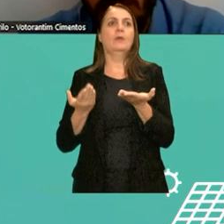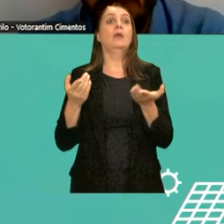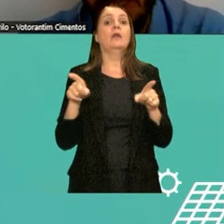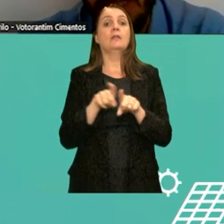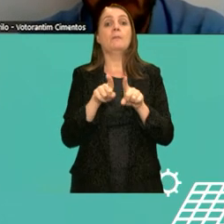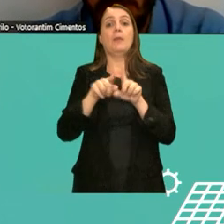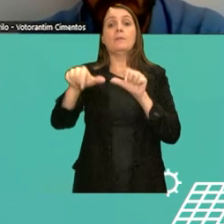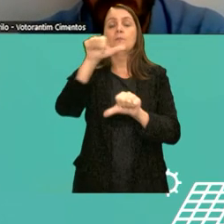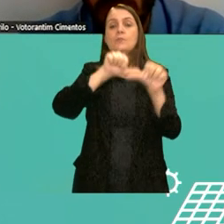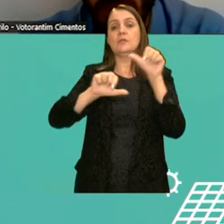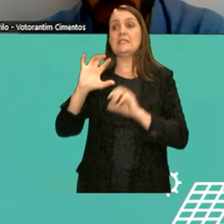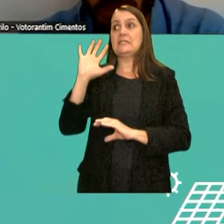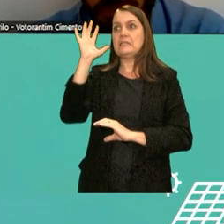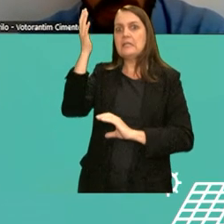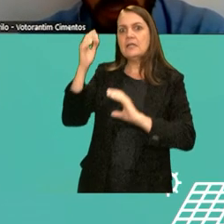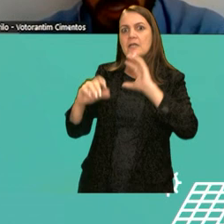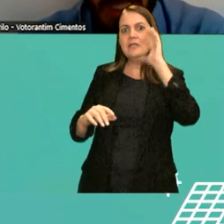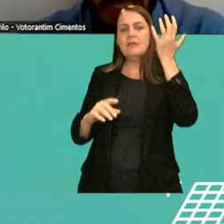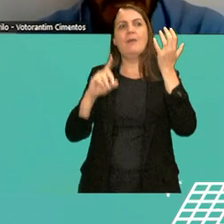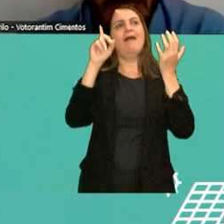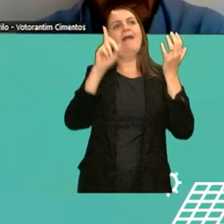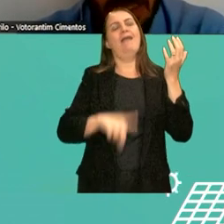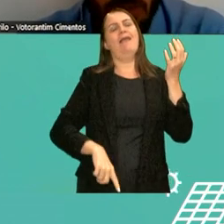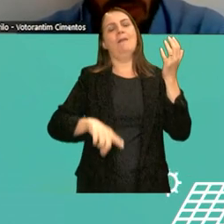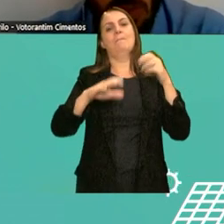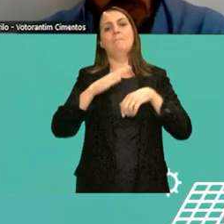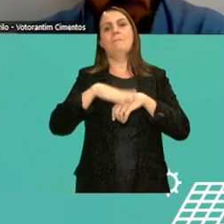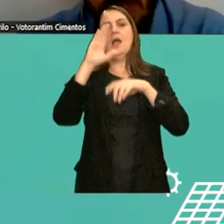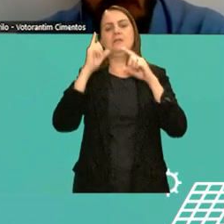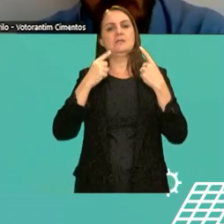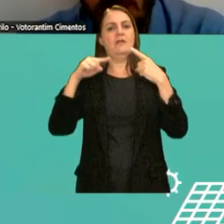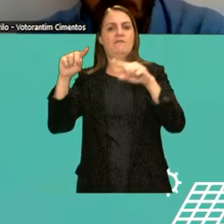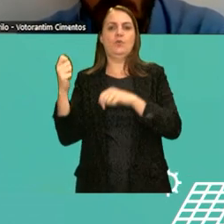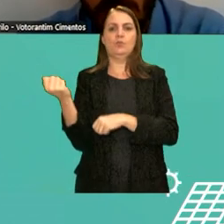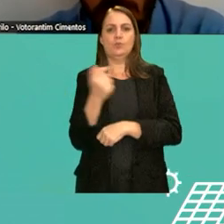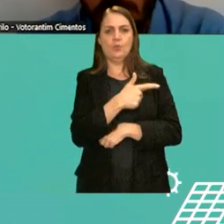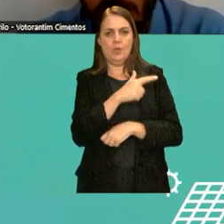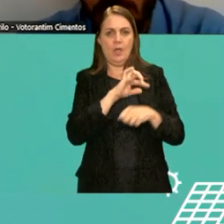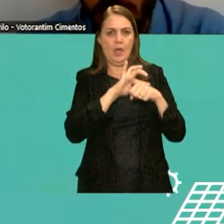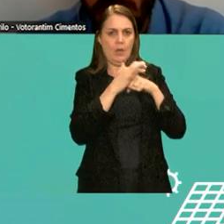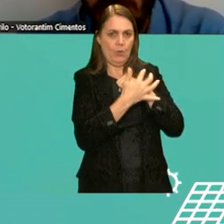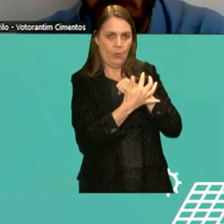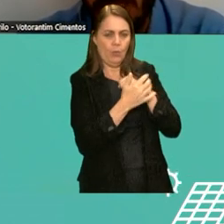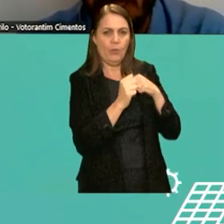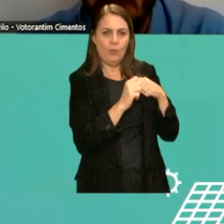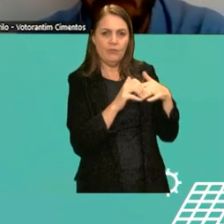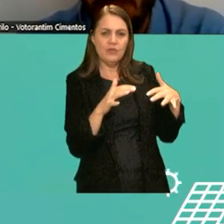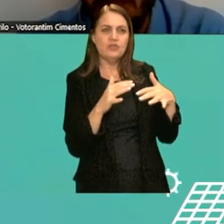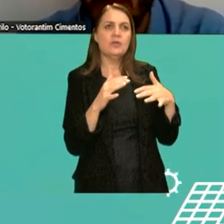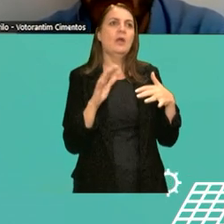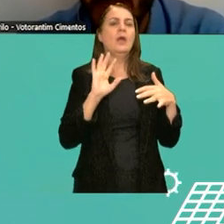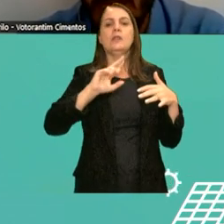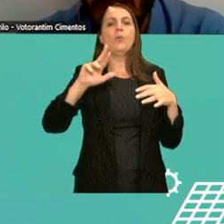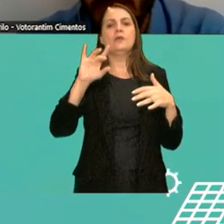look the new opponent, the new enemy outside the ring. Well,